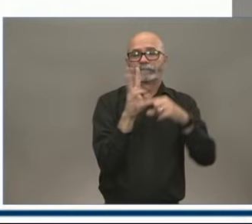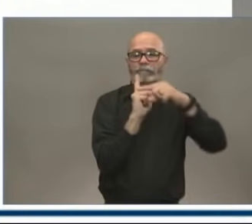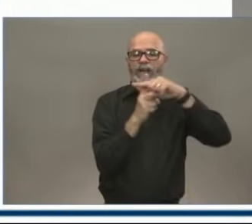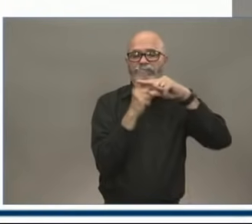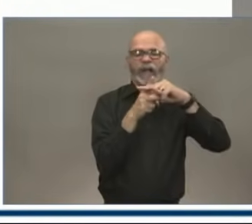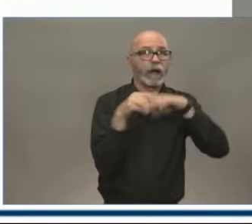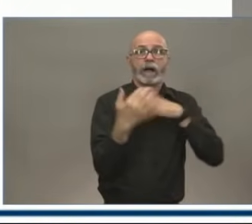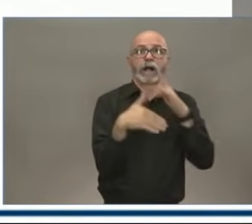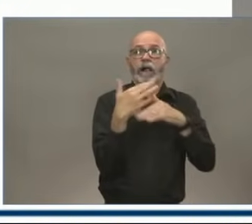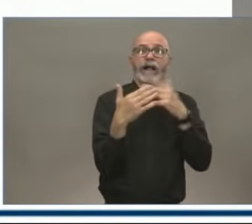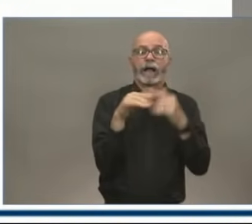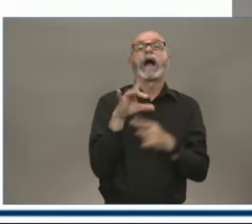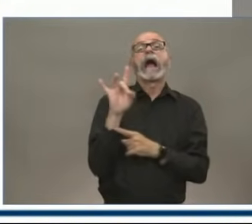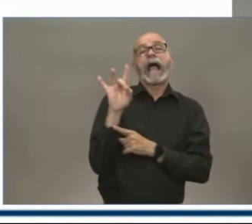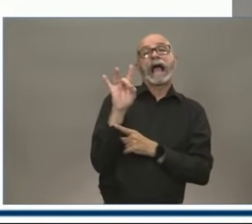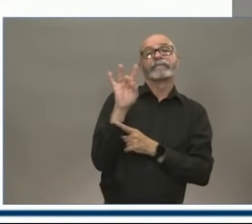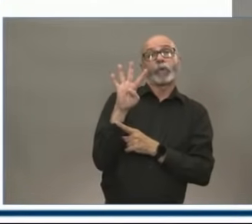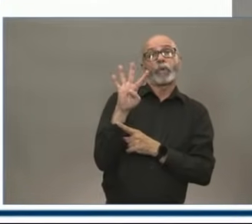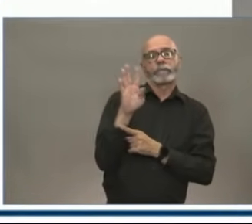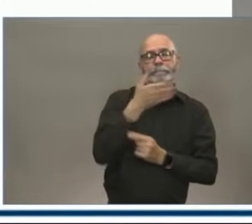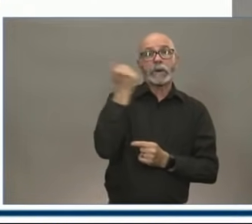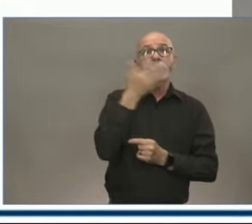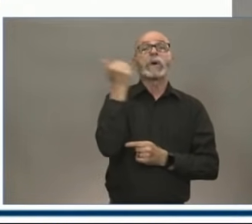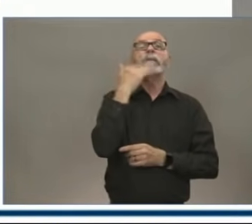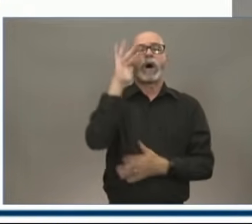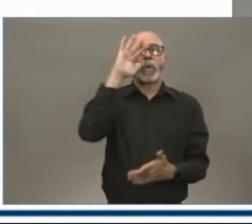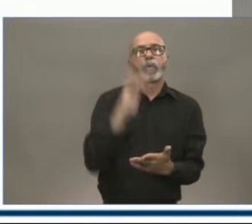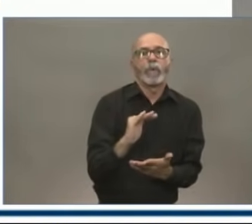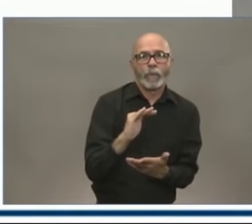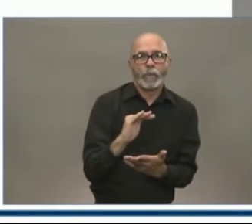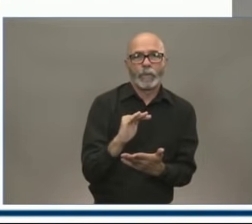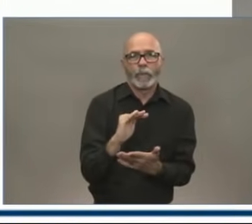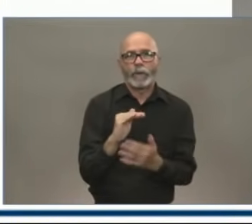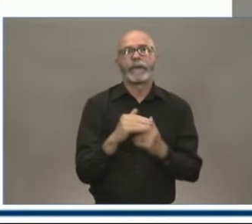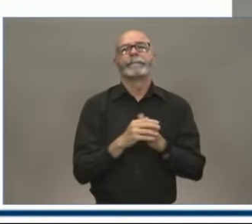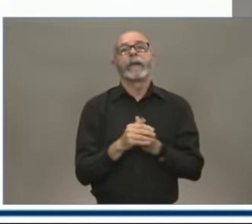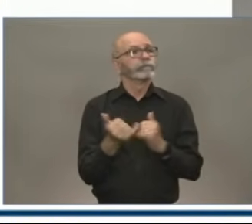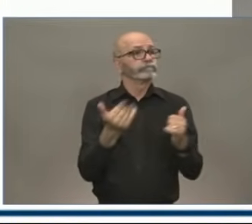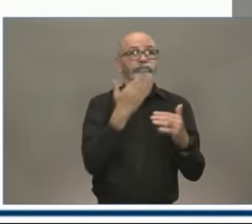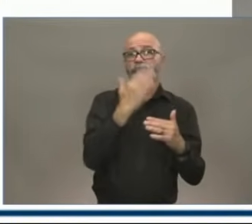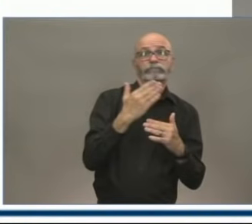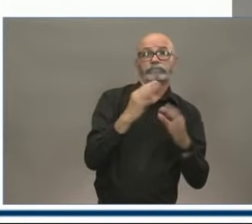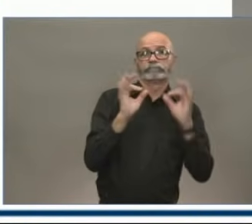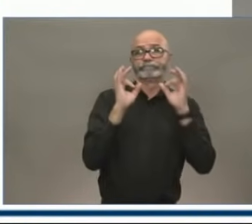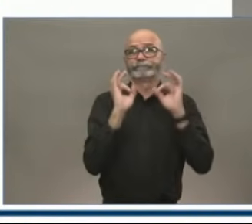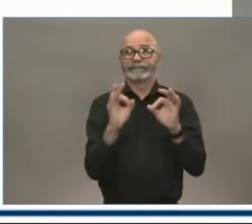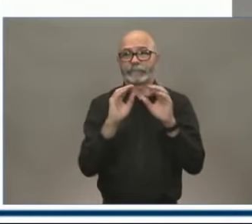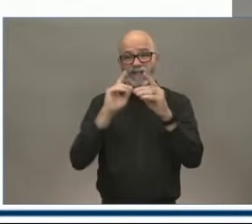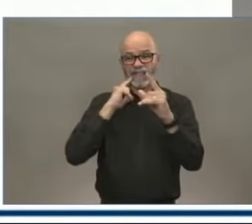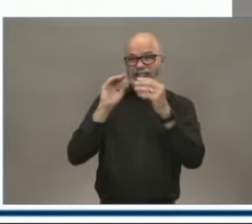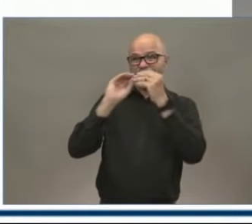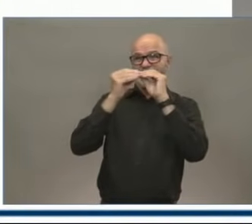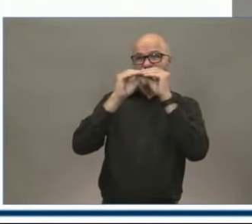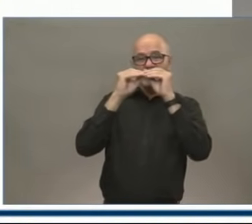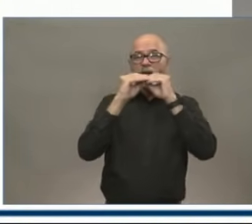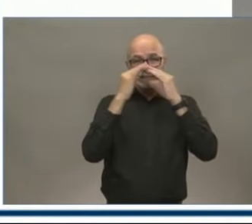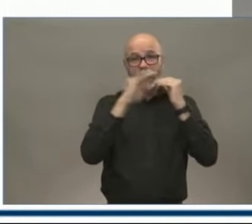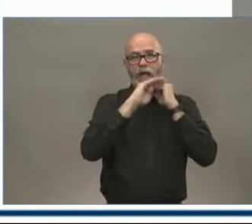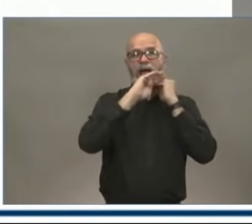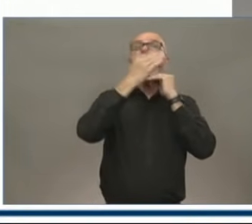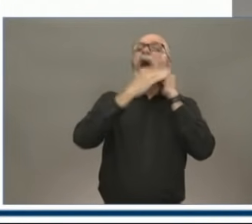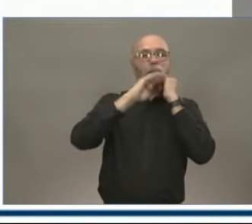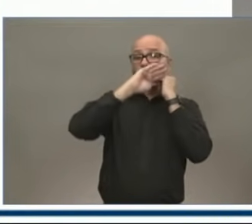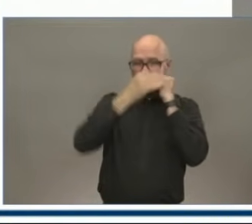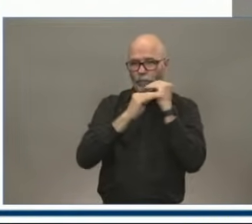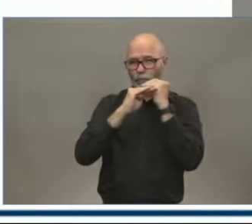those are considered resolved. It certainly is a positive sign that our numbers have stayed stable and relatively low for the